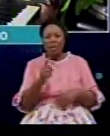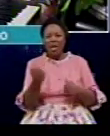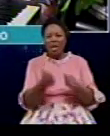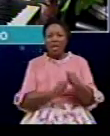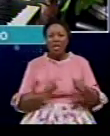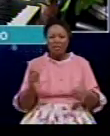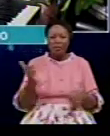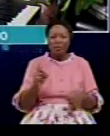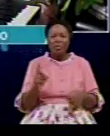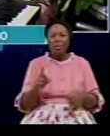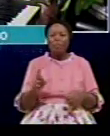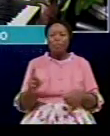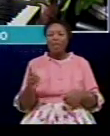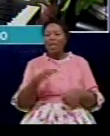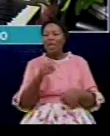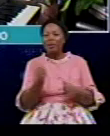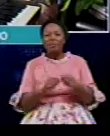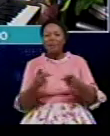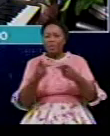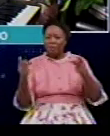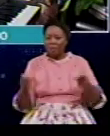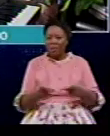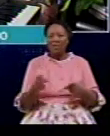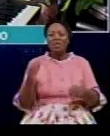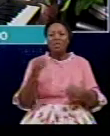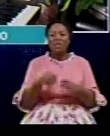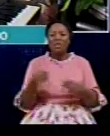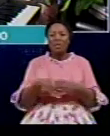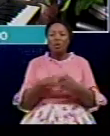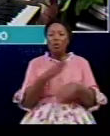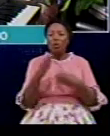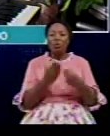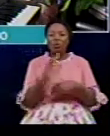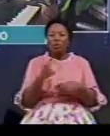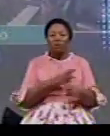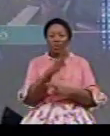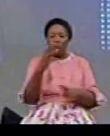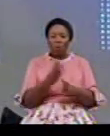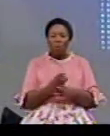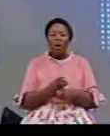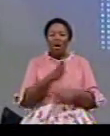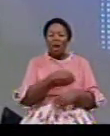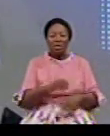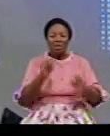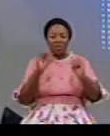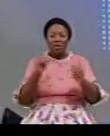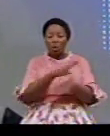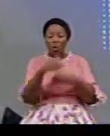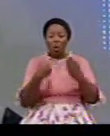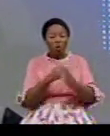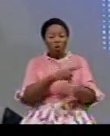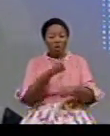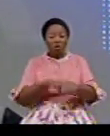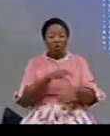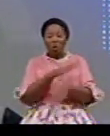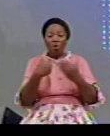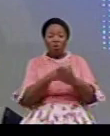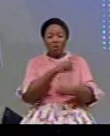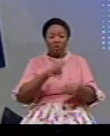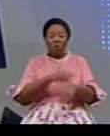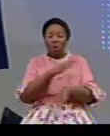he comes to revive. Revival has come in your soul. Revival in your